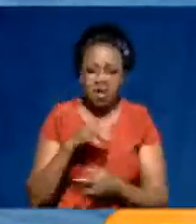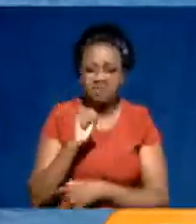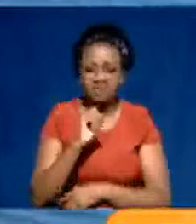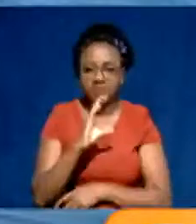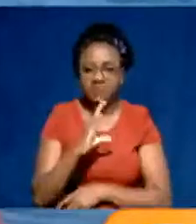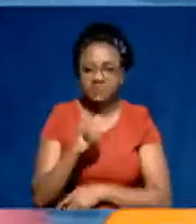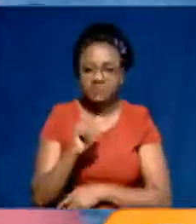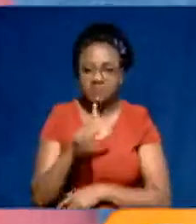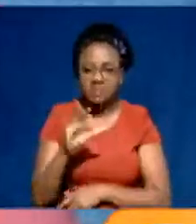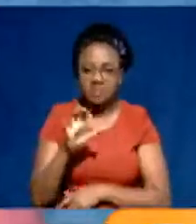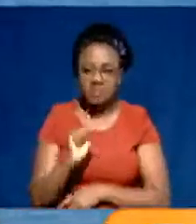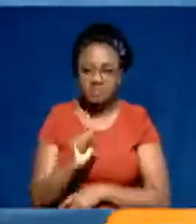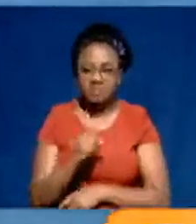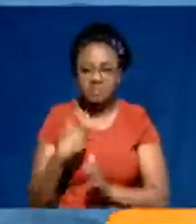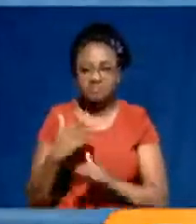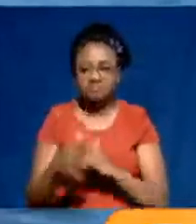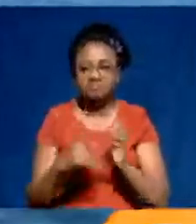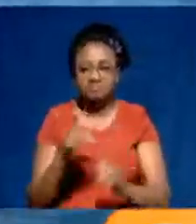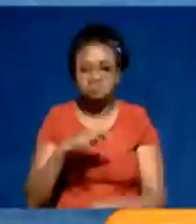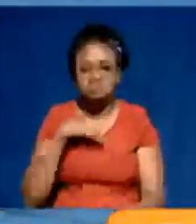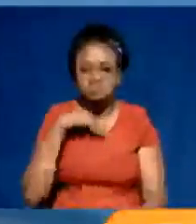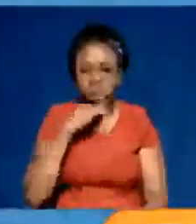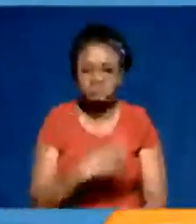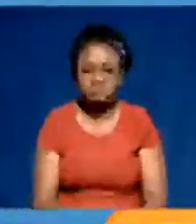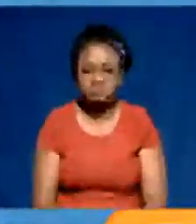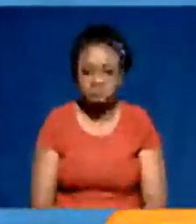on the skin, and that eventually causes death.